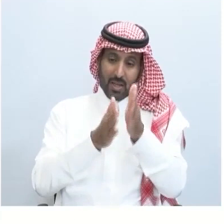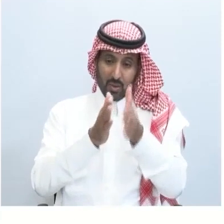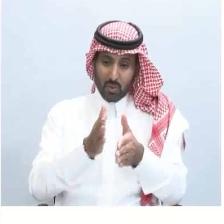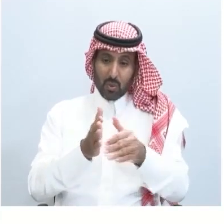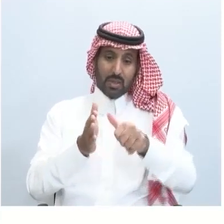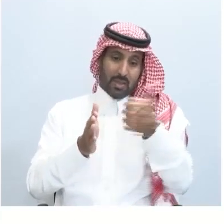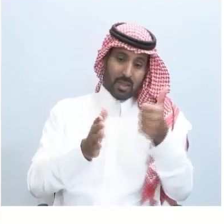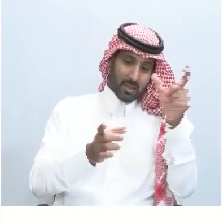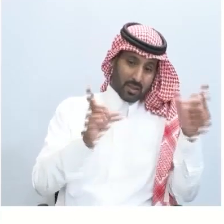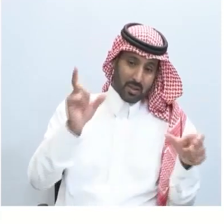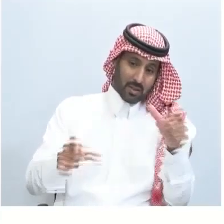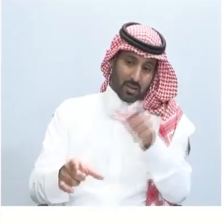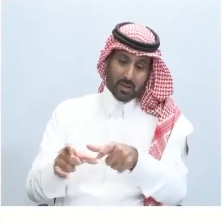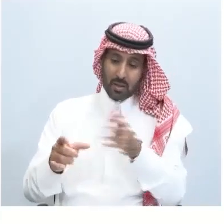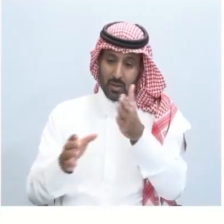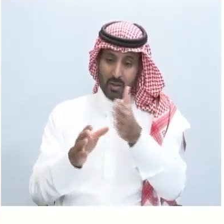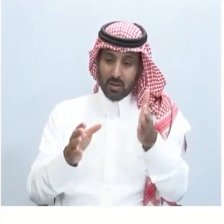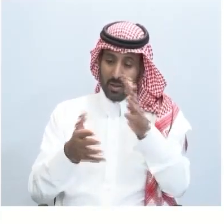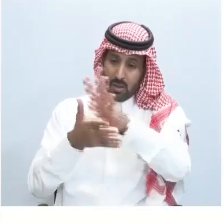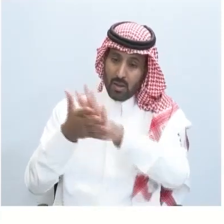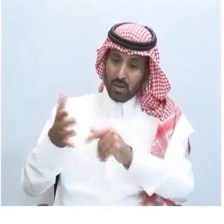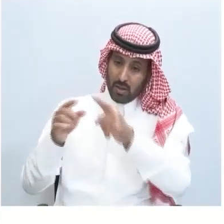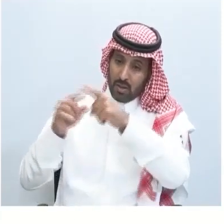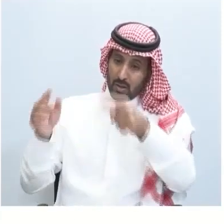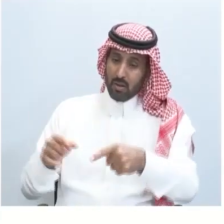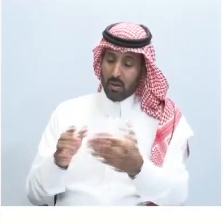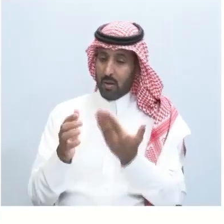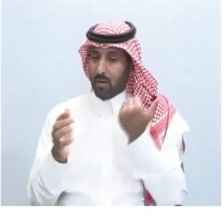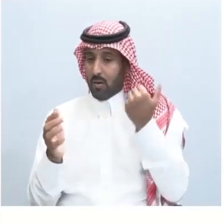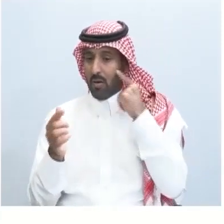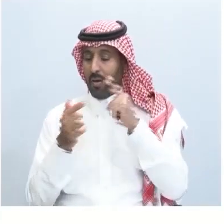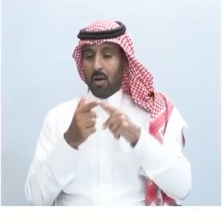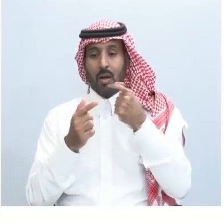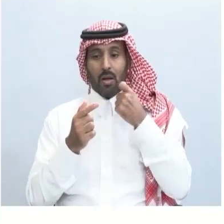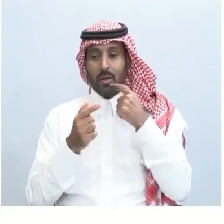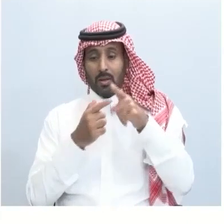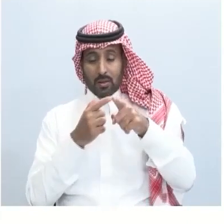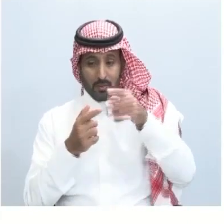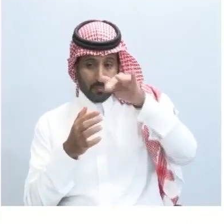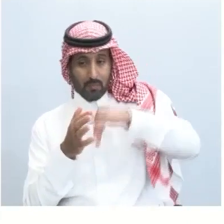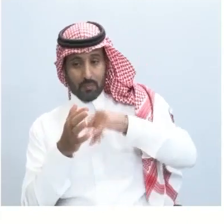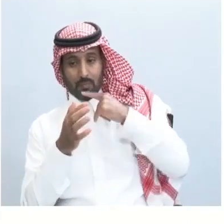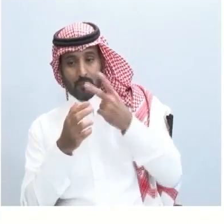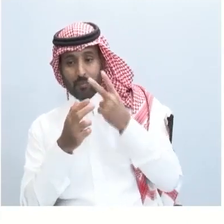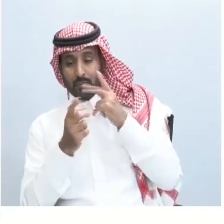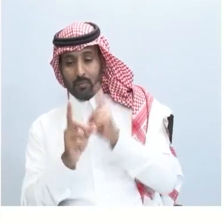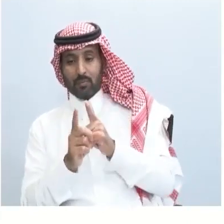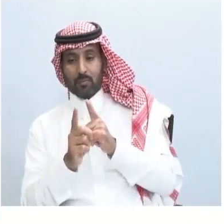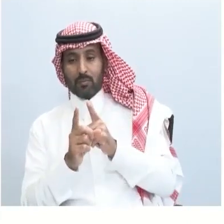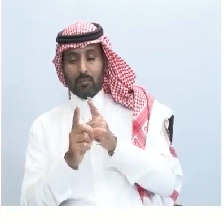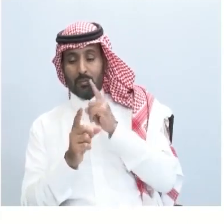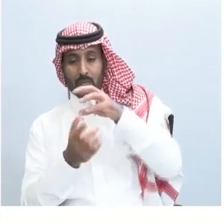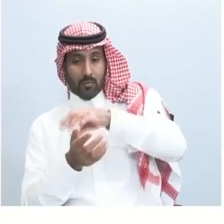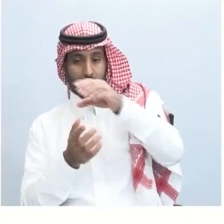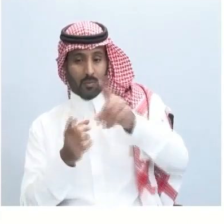goal posts at either end of the rink with a net attached behind them. The red line between the two posts is the goal line. The